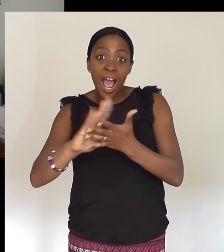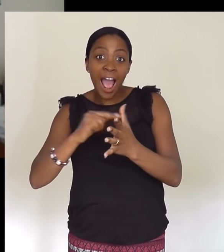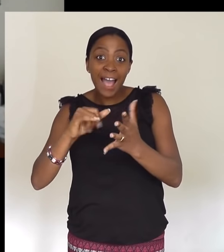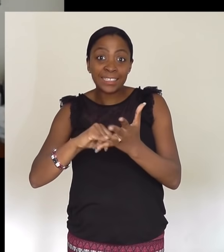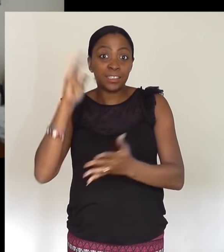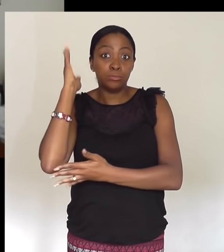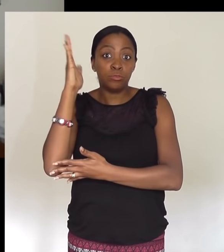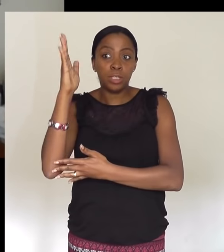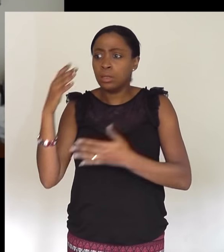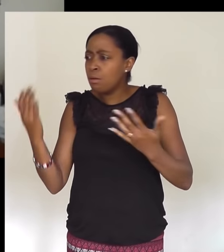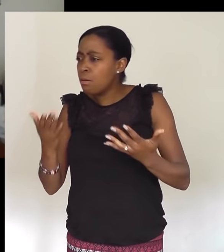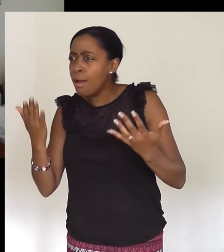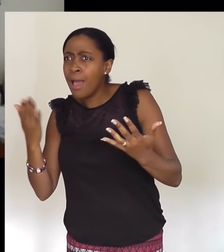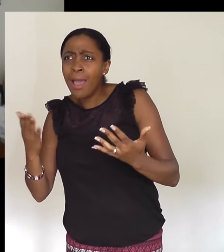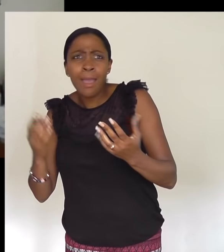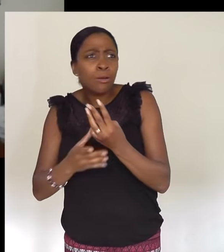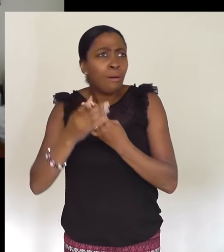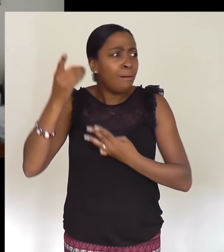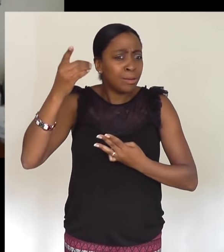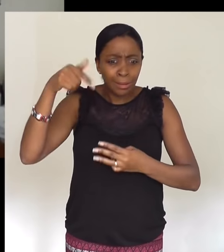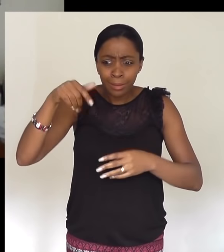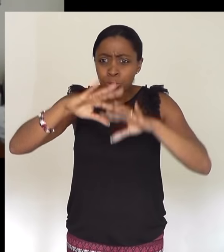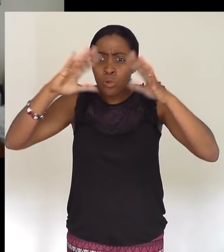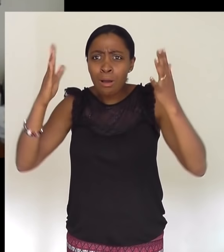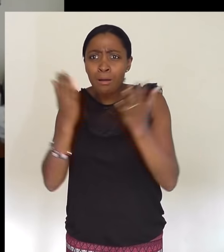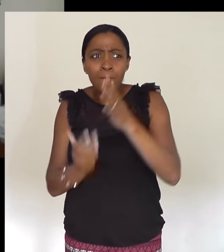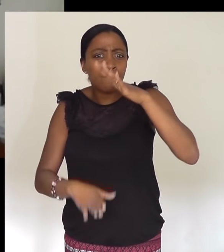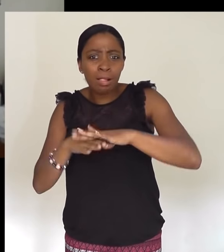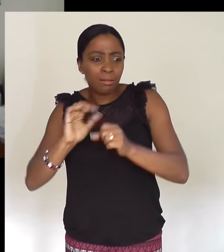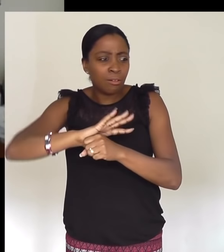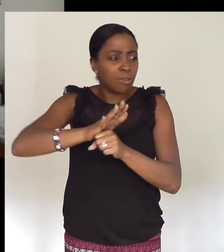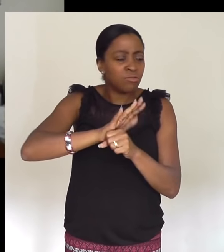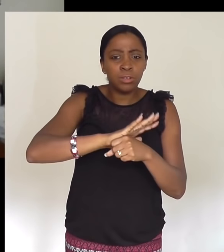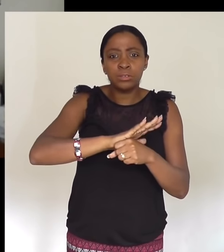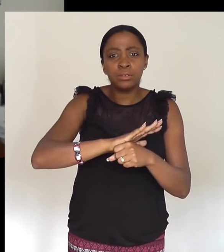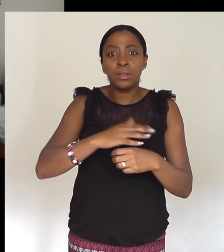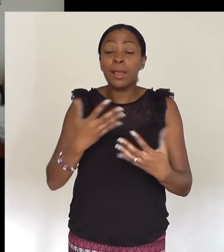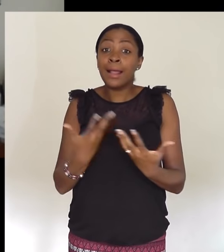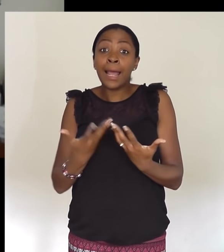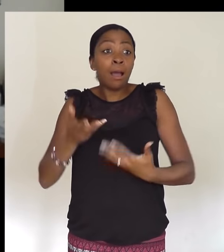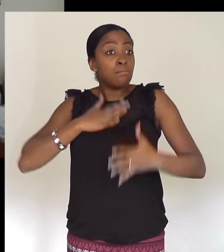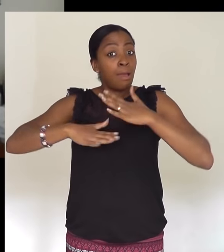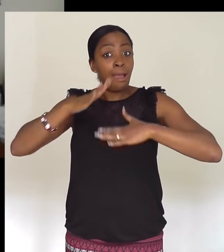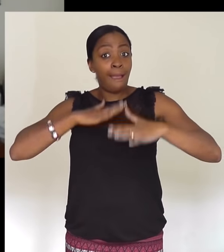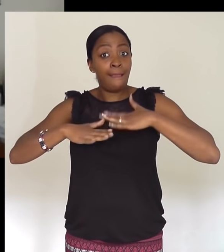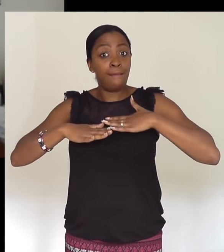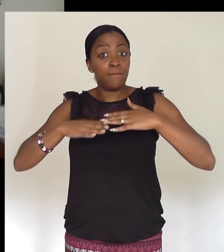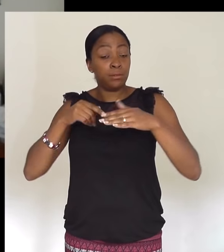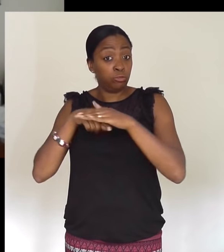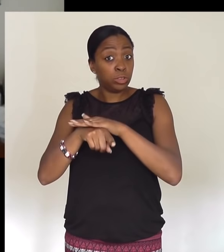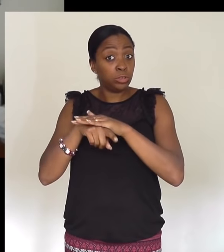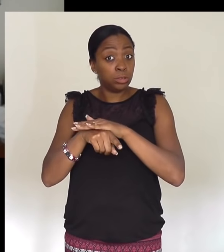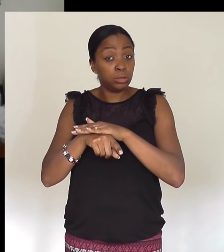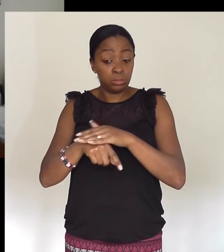in a coronavirus world, very practical, and how should we behave as Christians at this time.